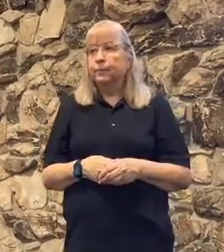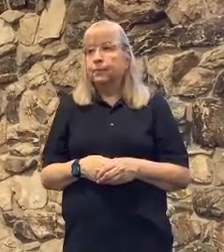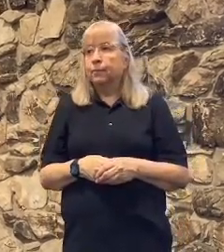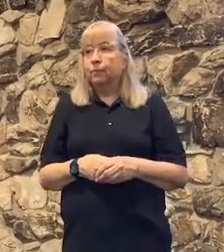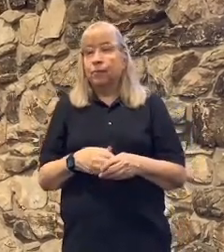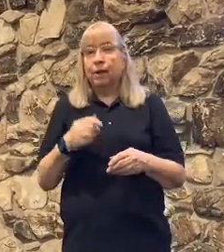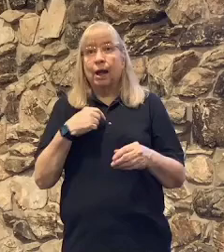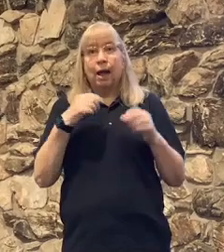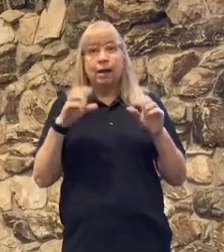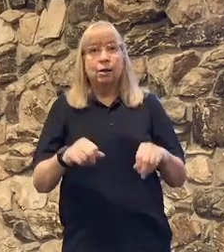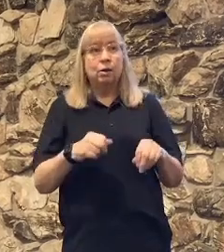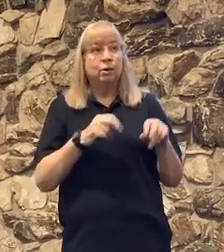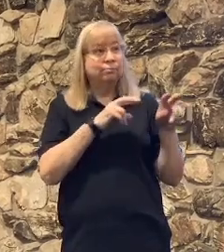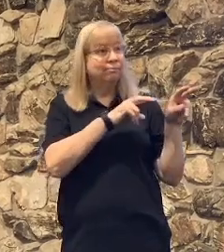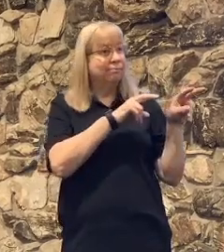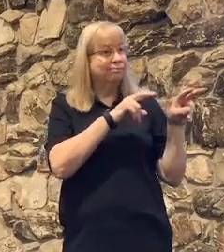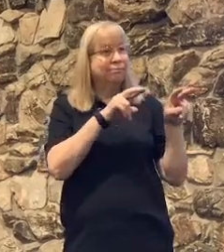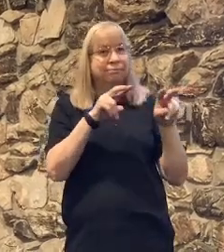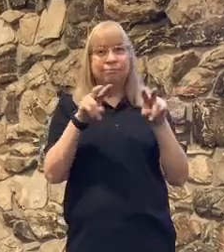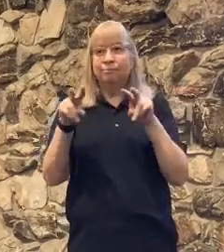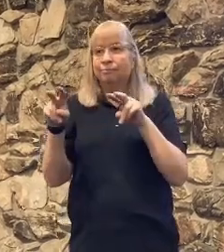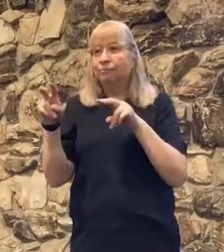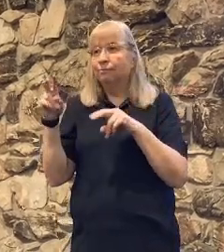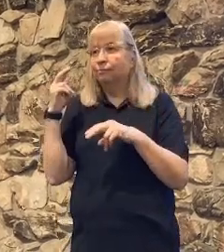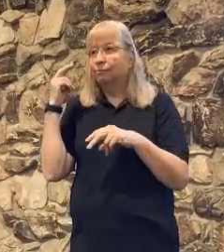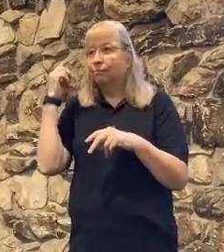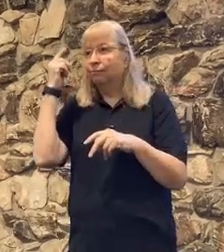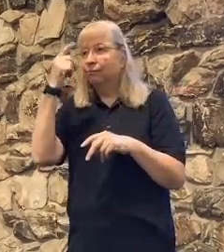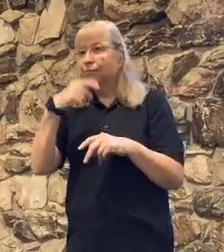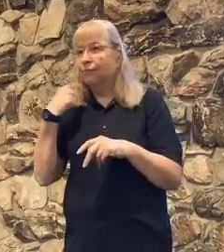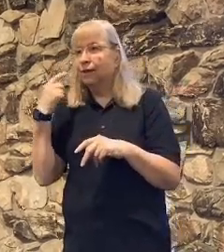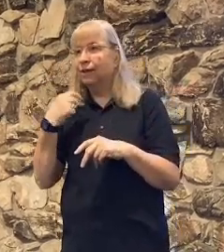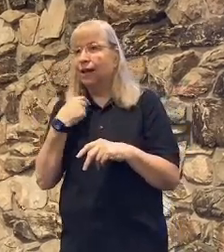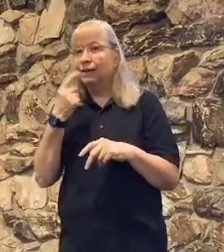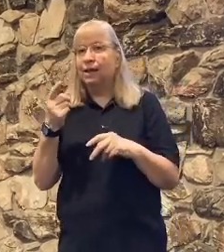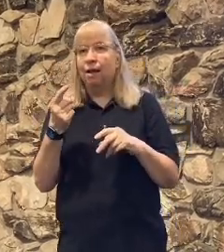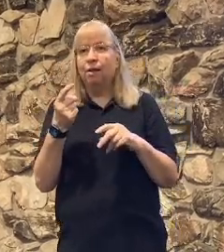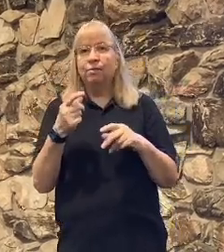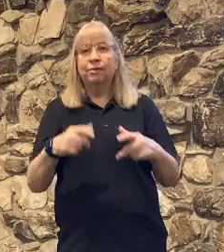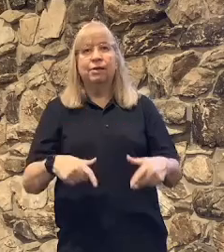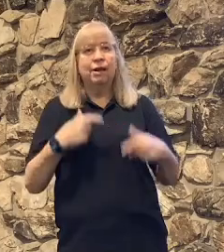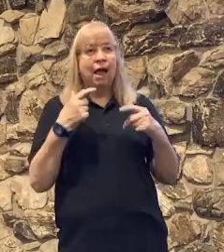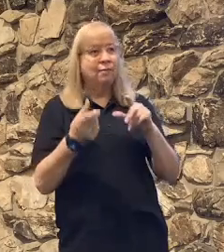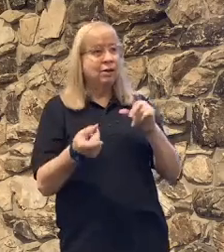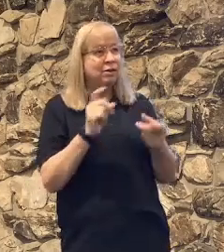I can look at your faces and I can tell life is changing for you as well.